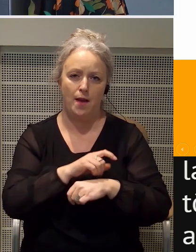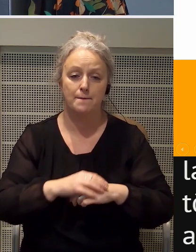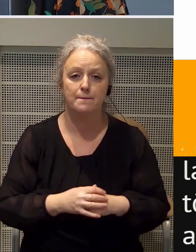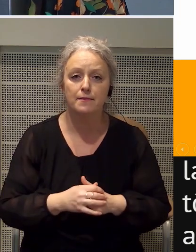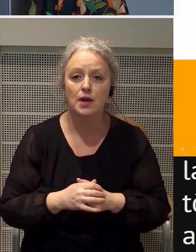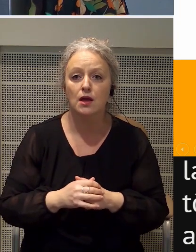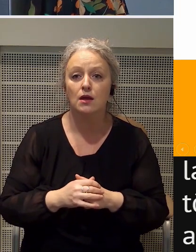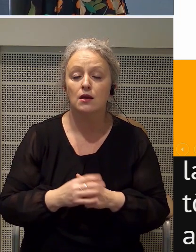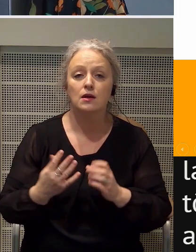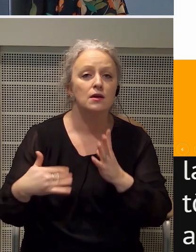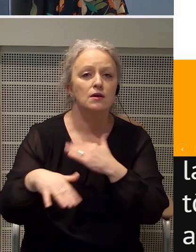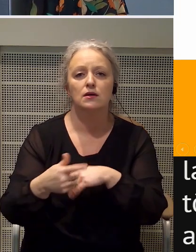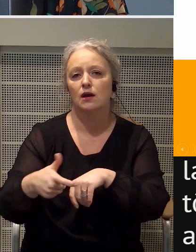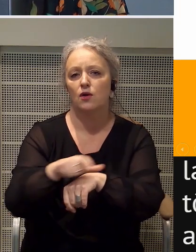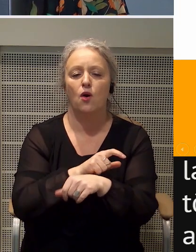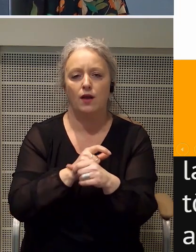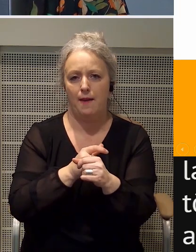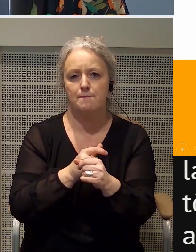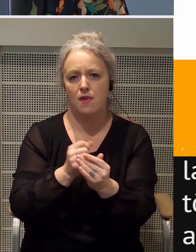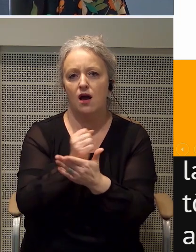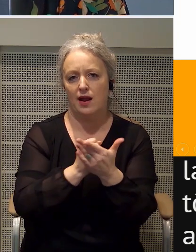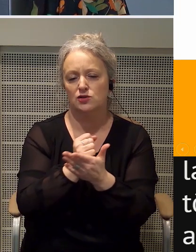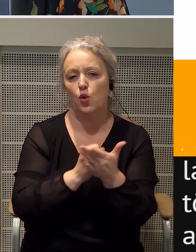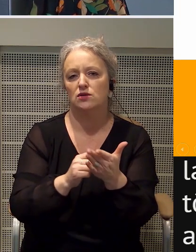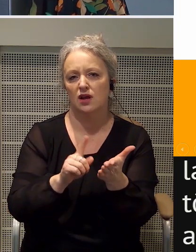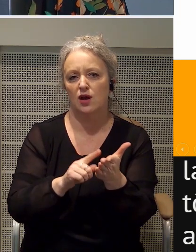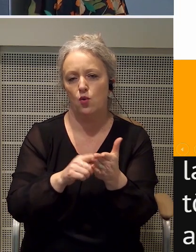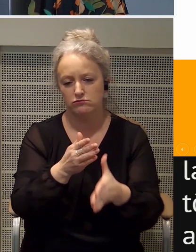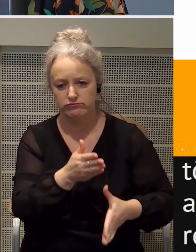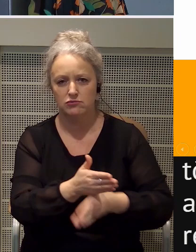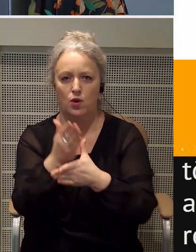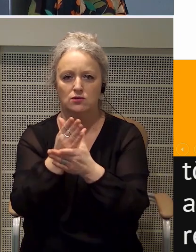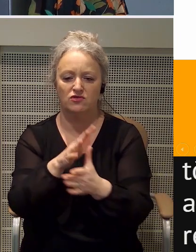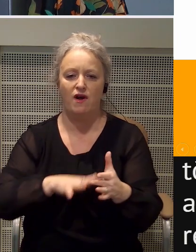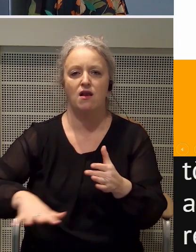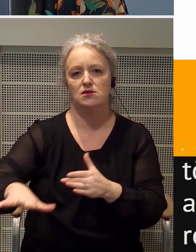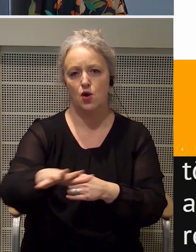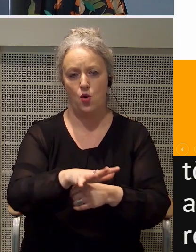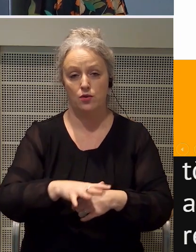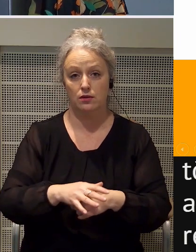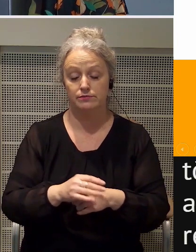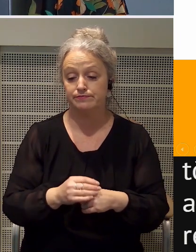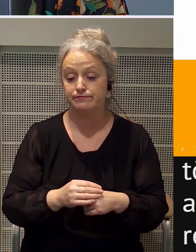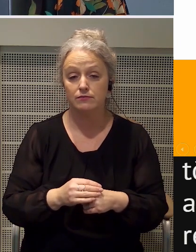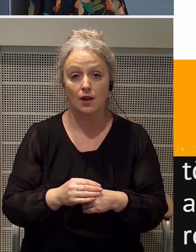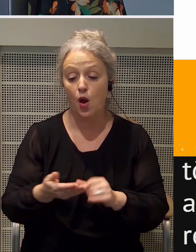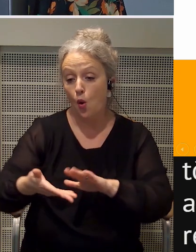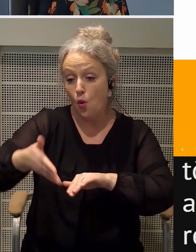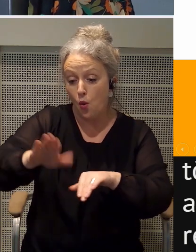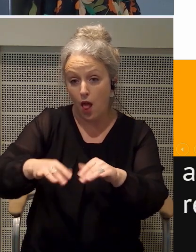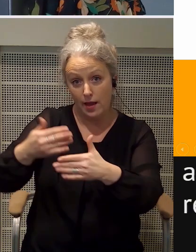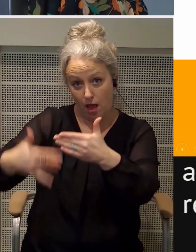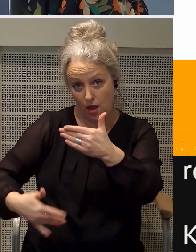gene therapy has been very important, very central, and most